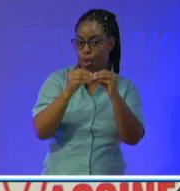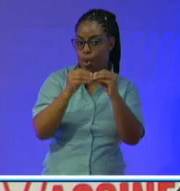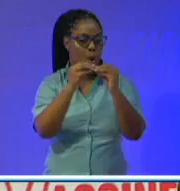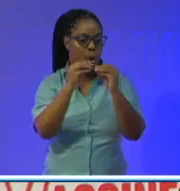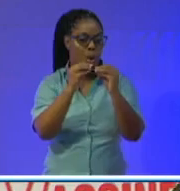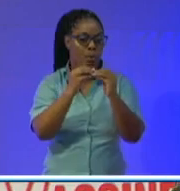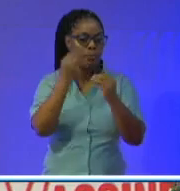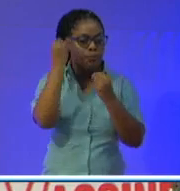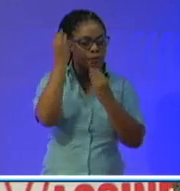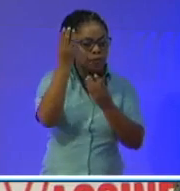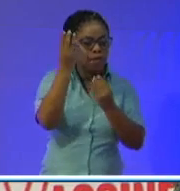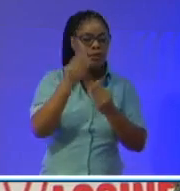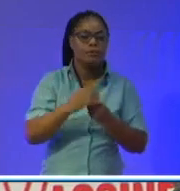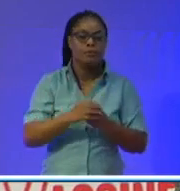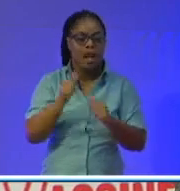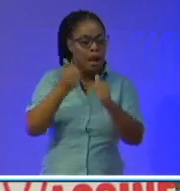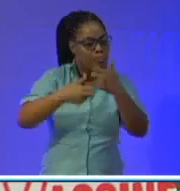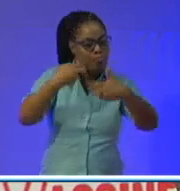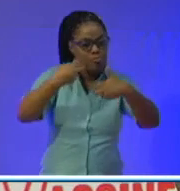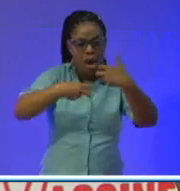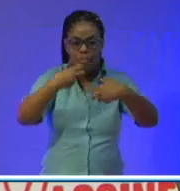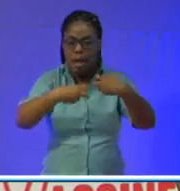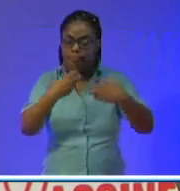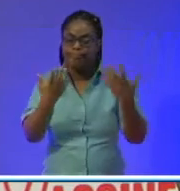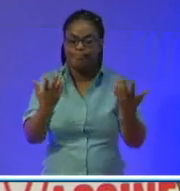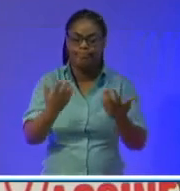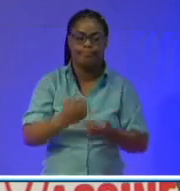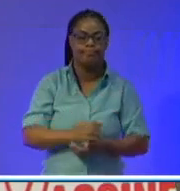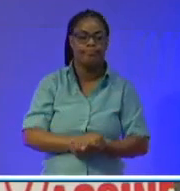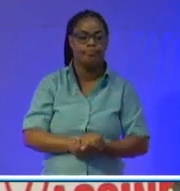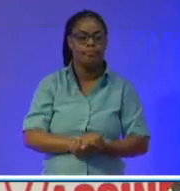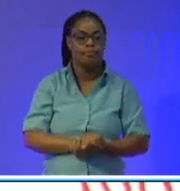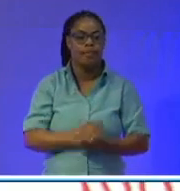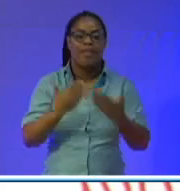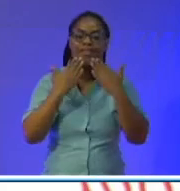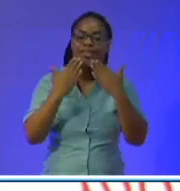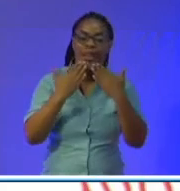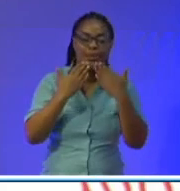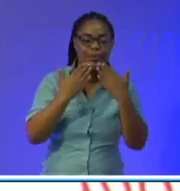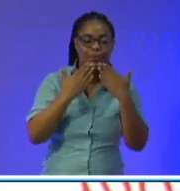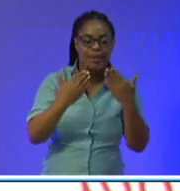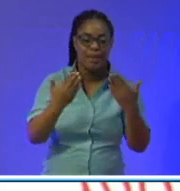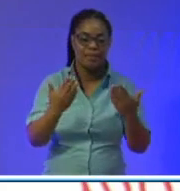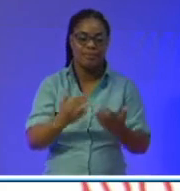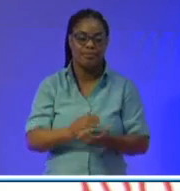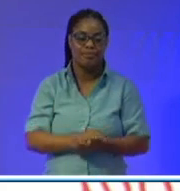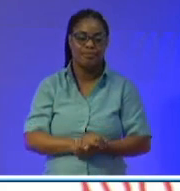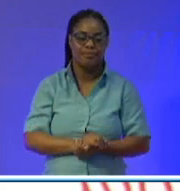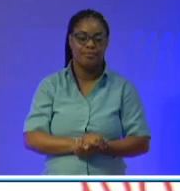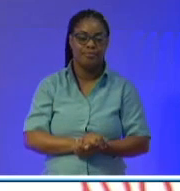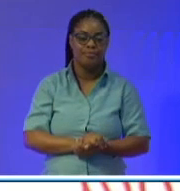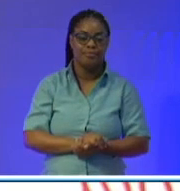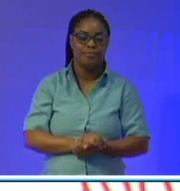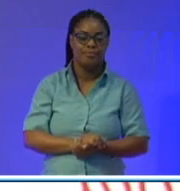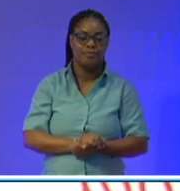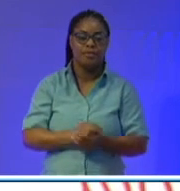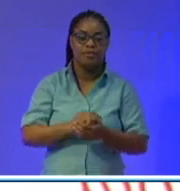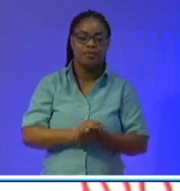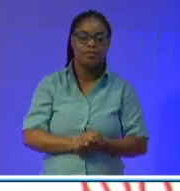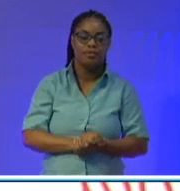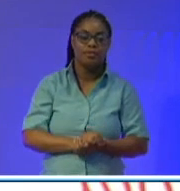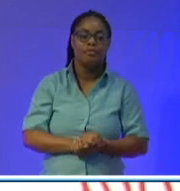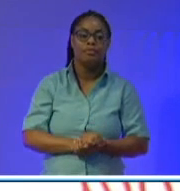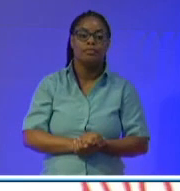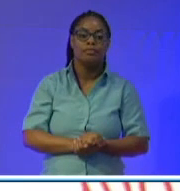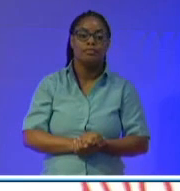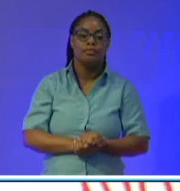know that was a trending topic recently. Yeah, okay, yeah. Thanks, Al, for giving me that chance to talk about this again. And as you